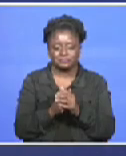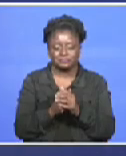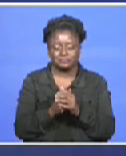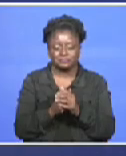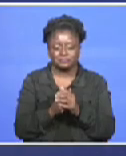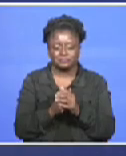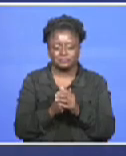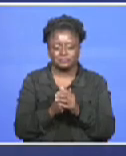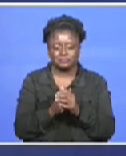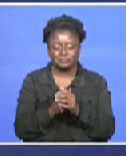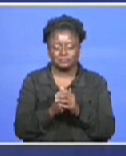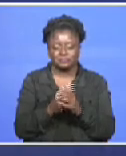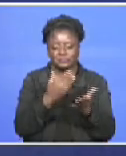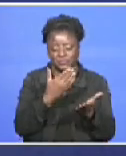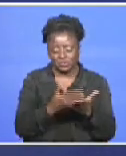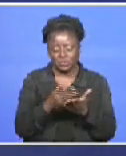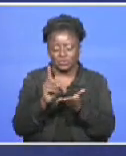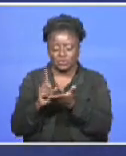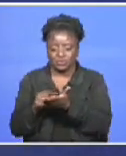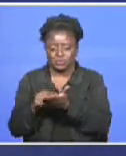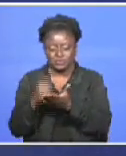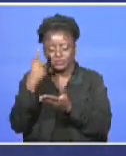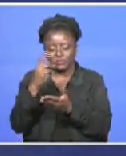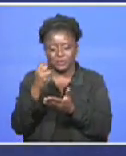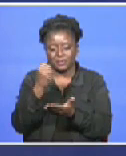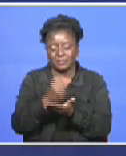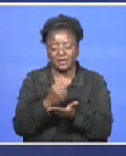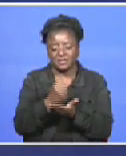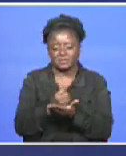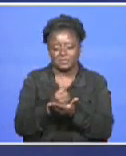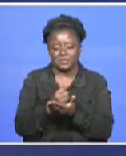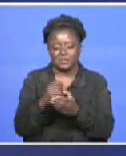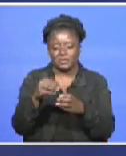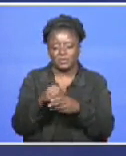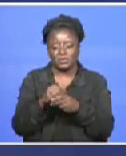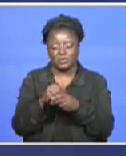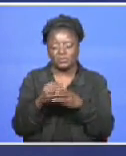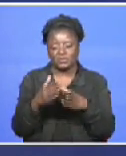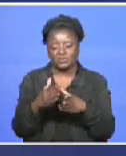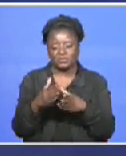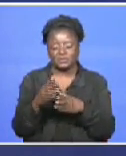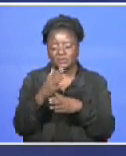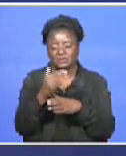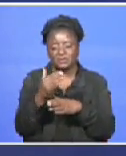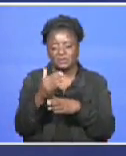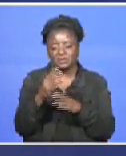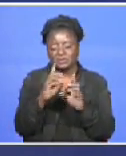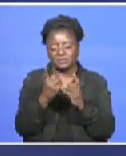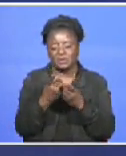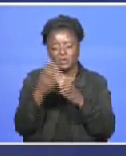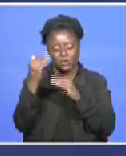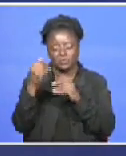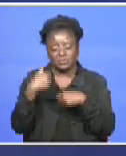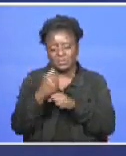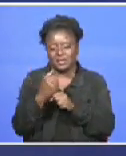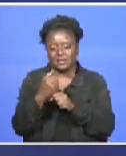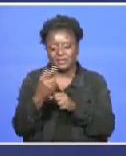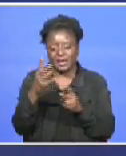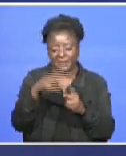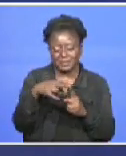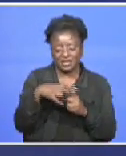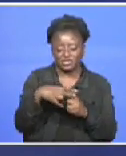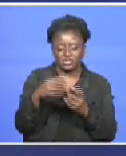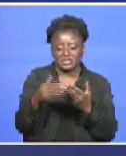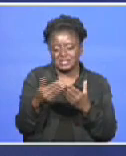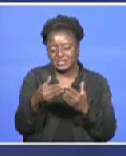Well, there's some good news for passport holders. The Ministry of Foreign Affairs hoping to make the passport renewal application a bit easier for